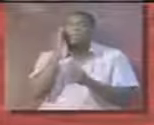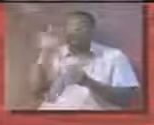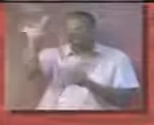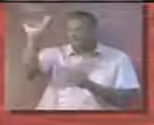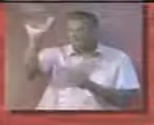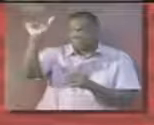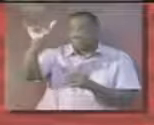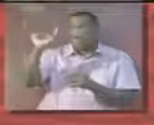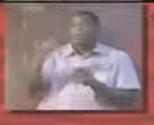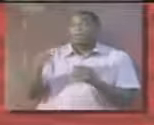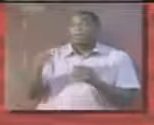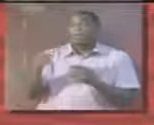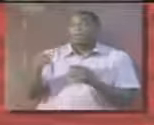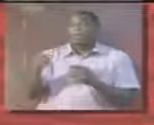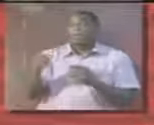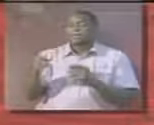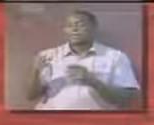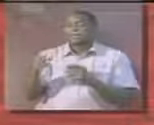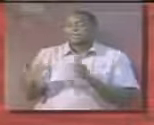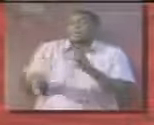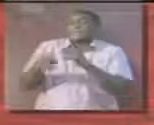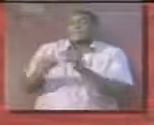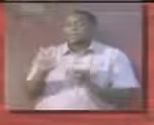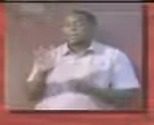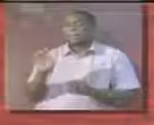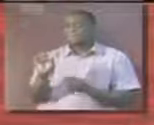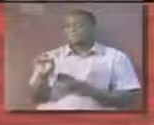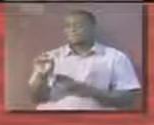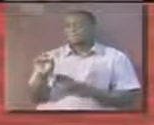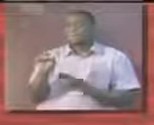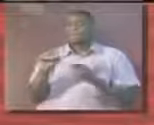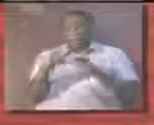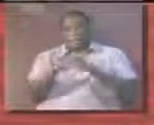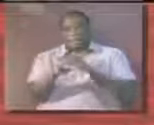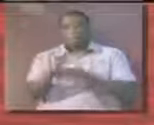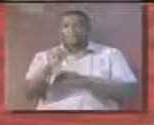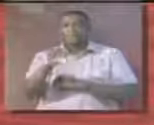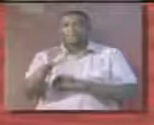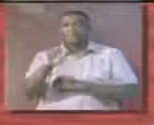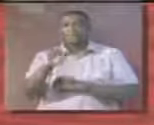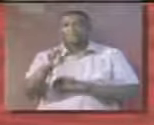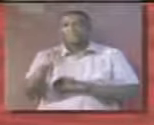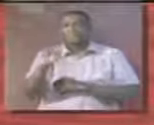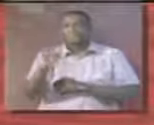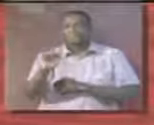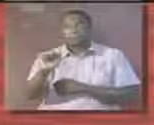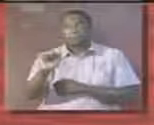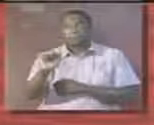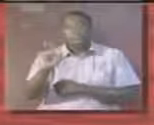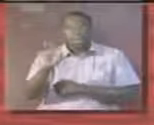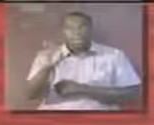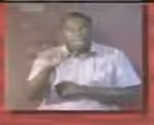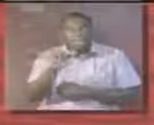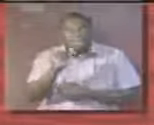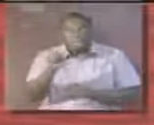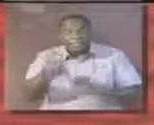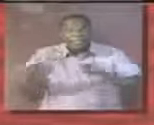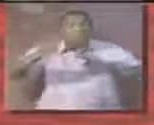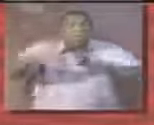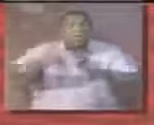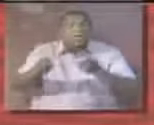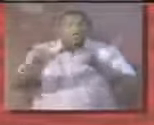increases the overall capacity of the system. Had it not been for these increases, we would actually be closer in